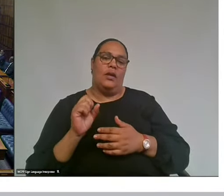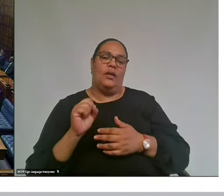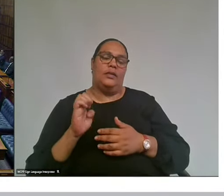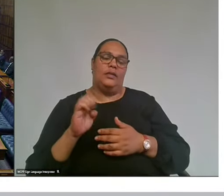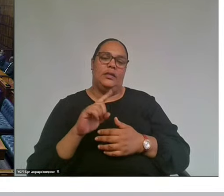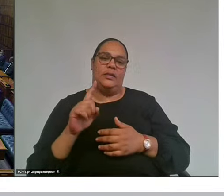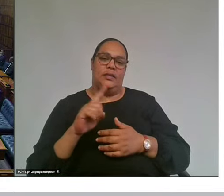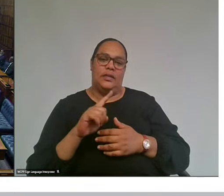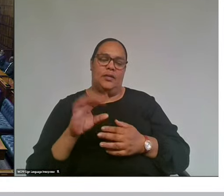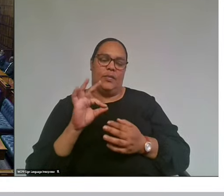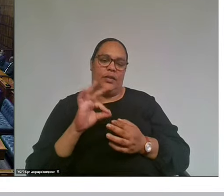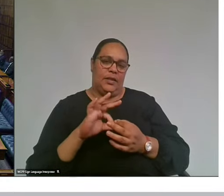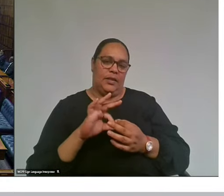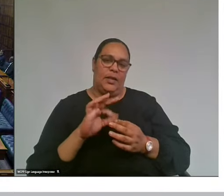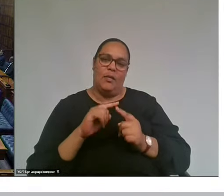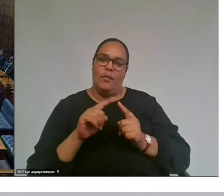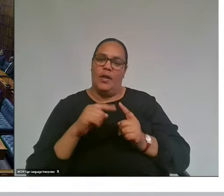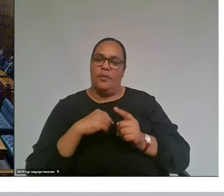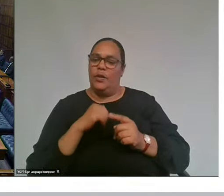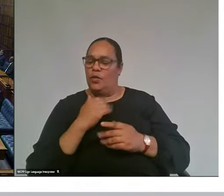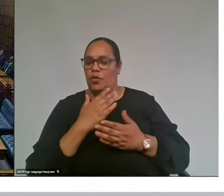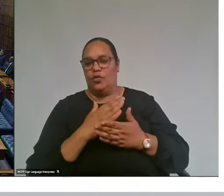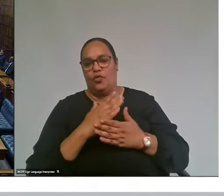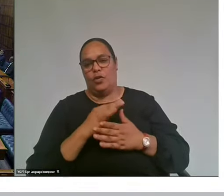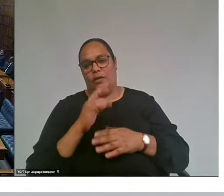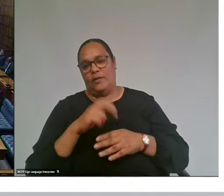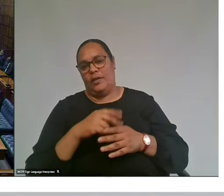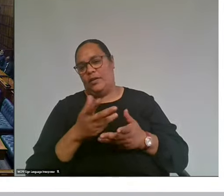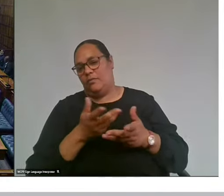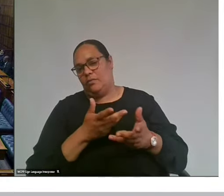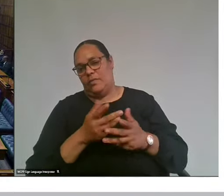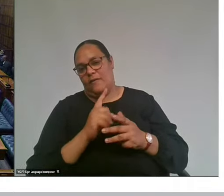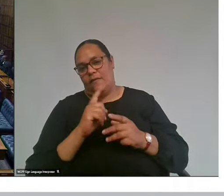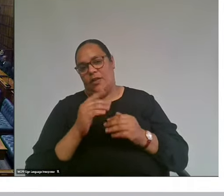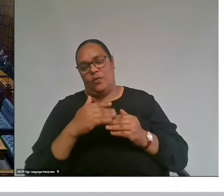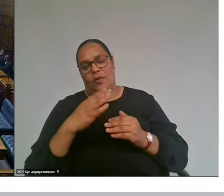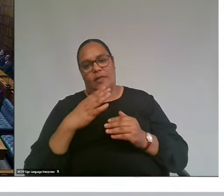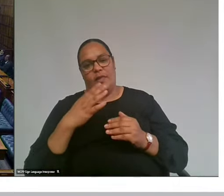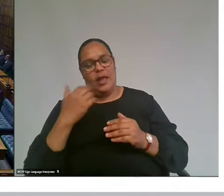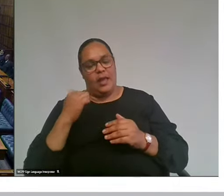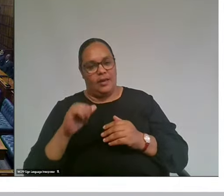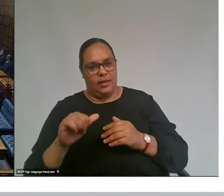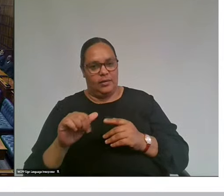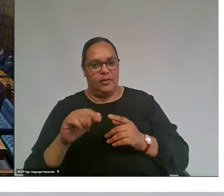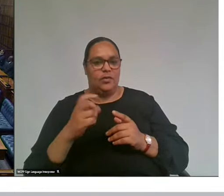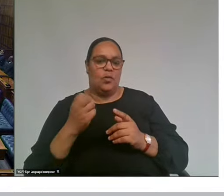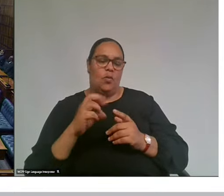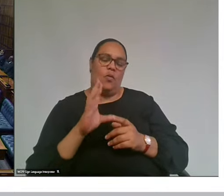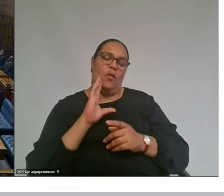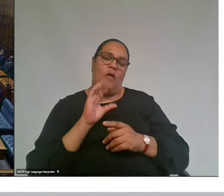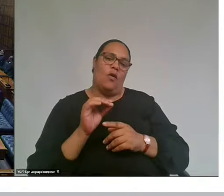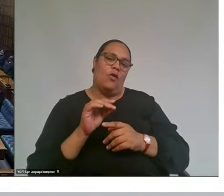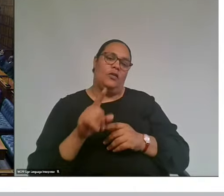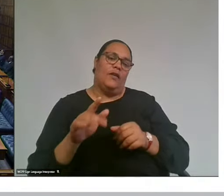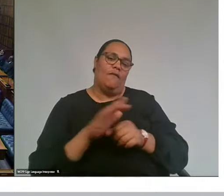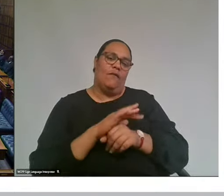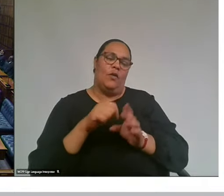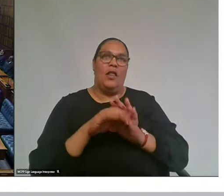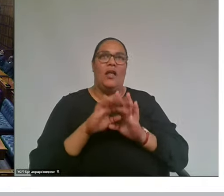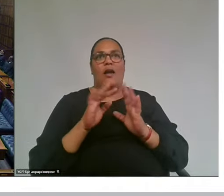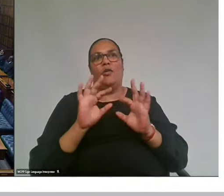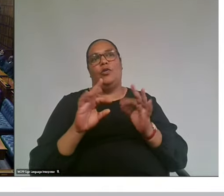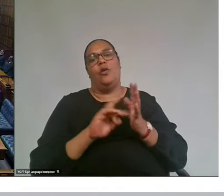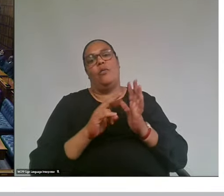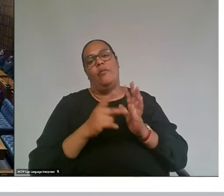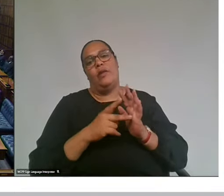particular um I'm not sure if that requires further engagement firstly with Atlantis um or asking DTI rather how they plan